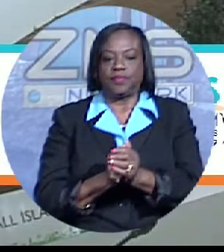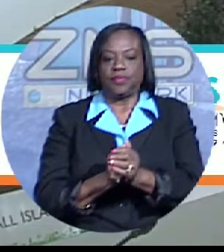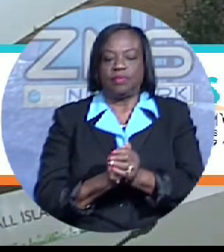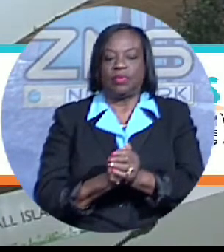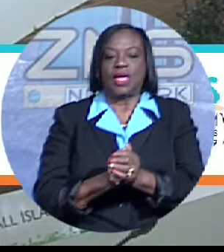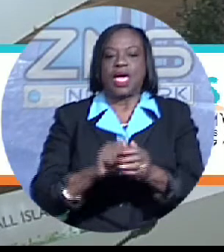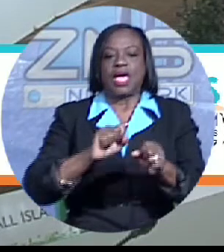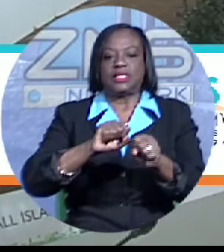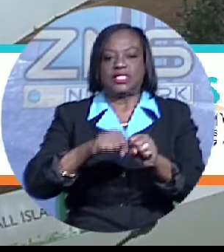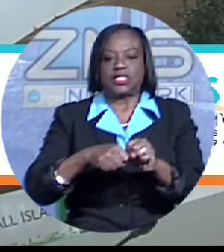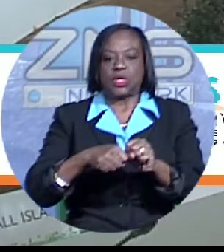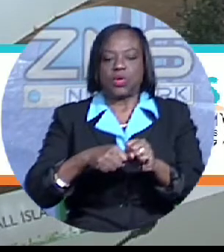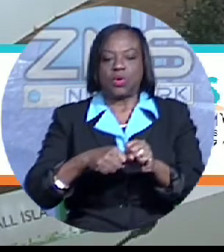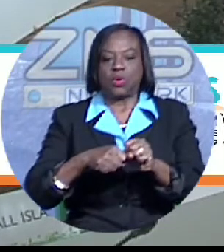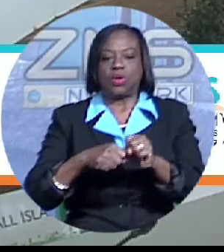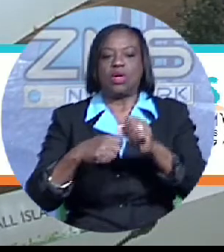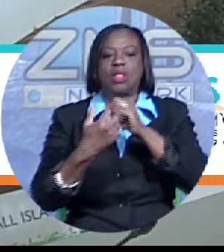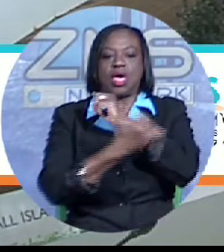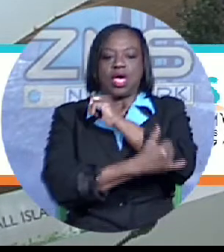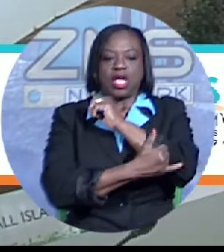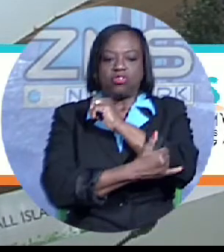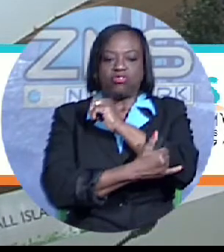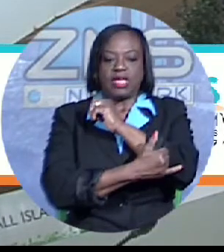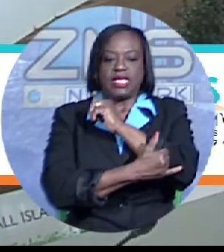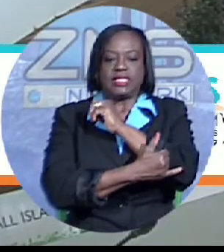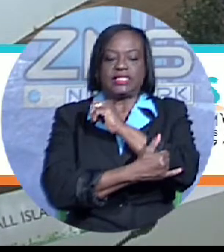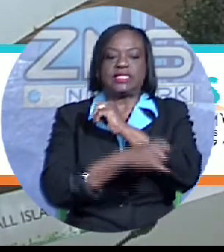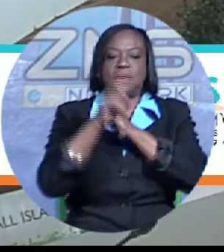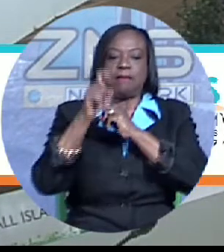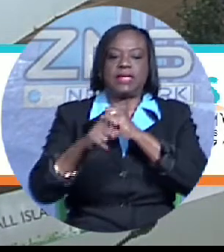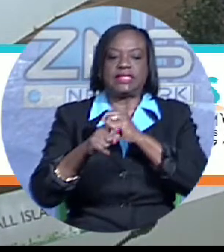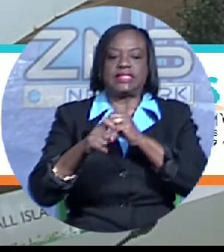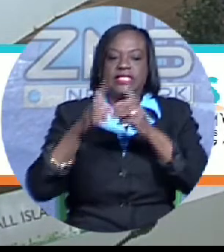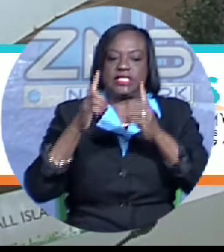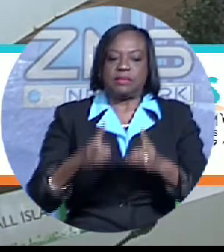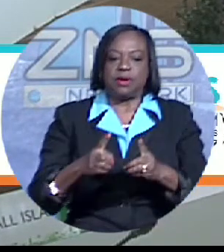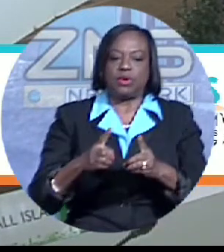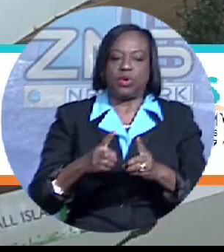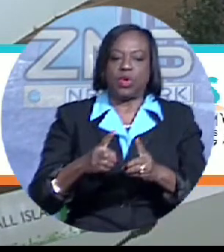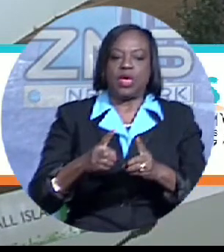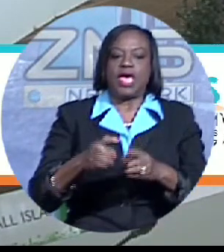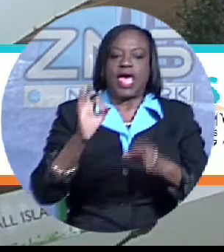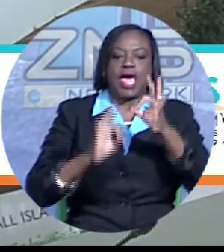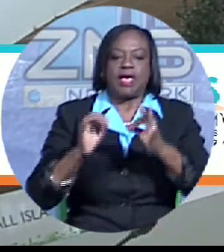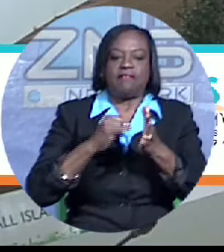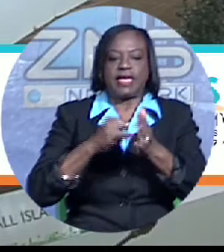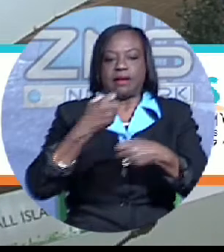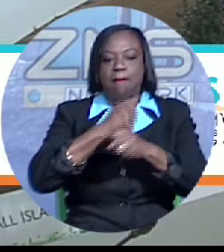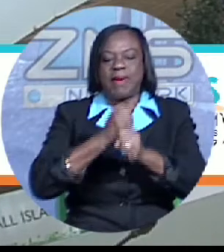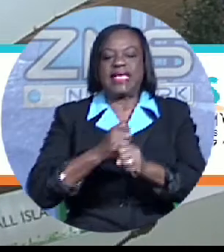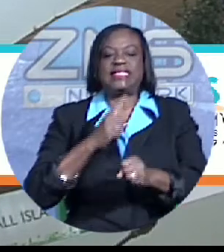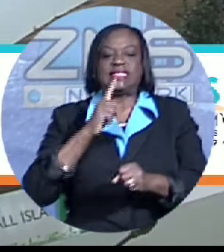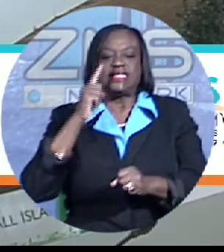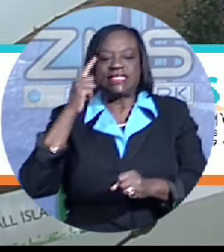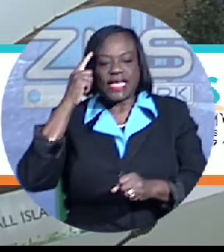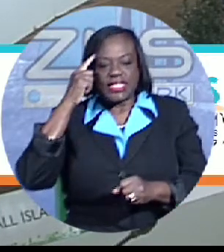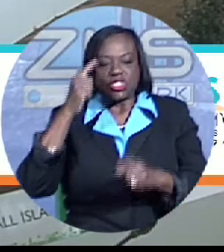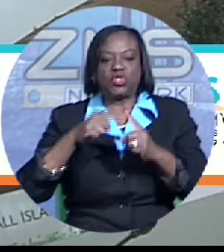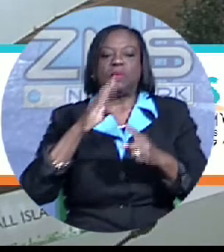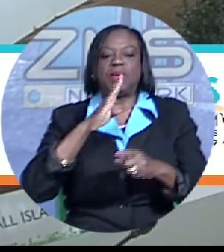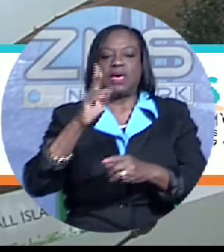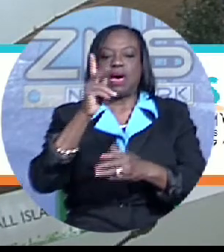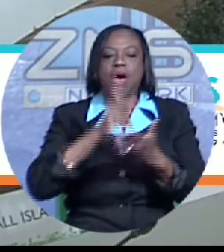And so colleagues, therefore, will have to determine whether or not it makes sense to even be a part of the insurance.